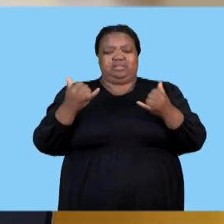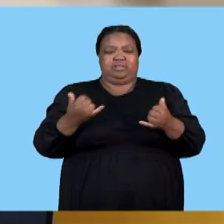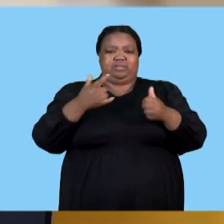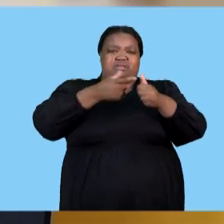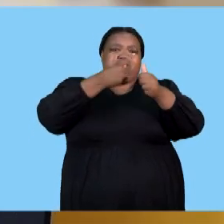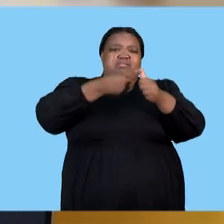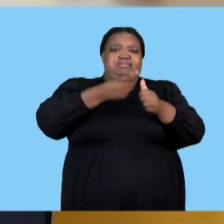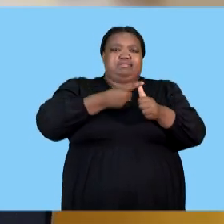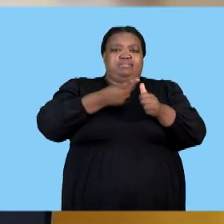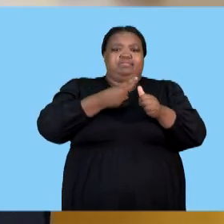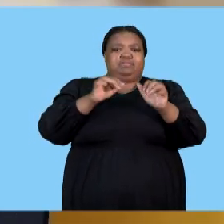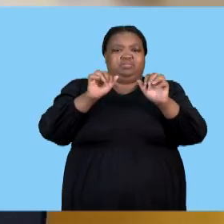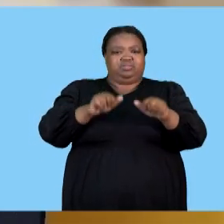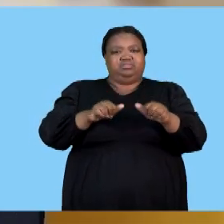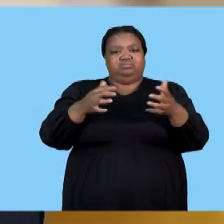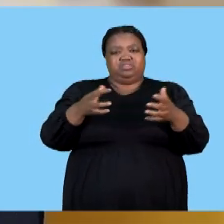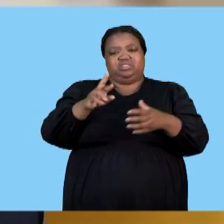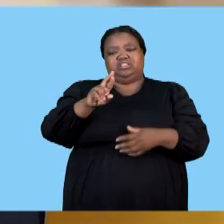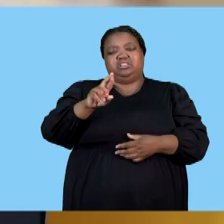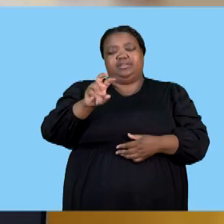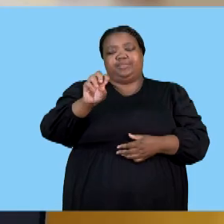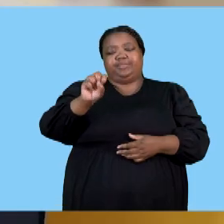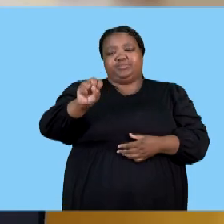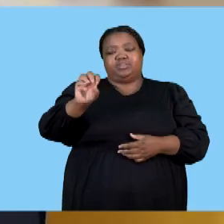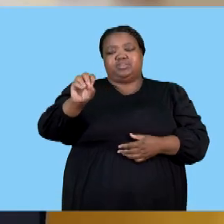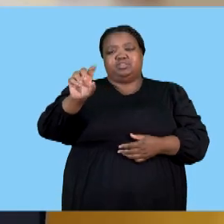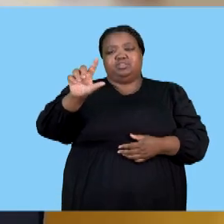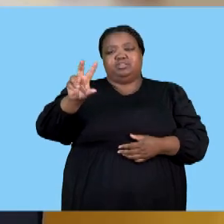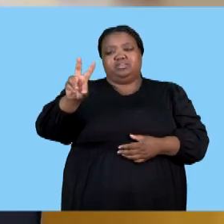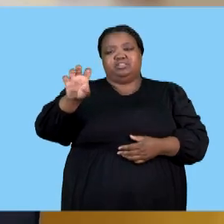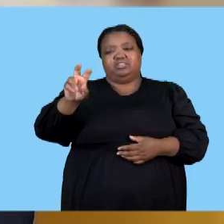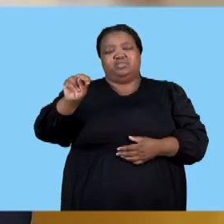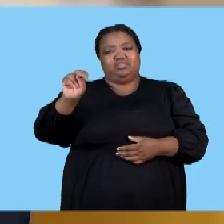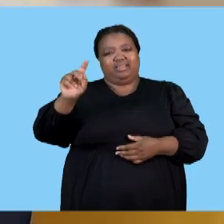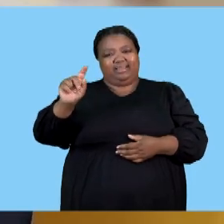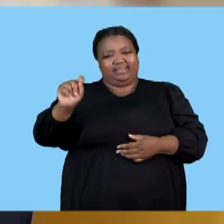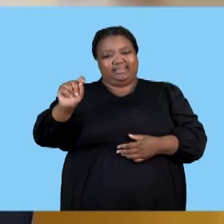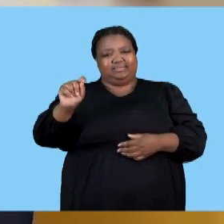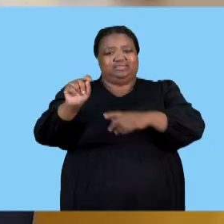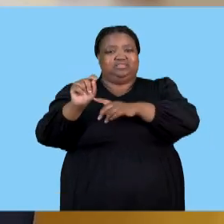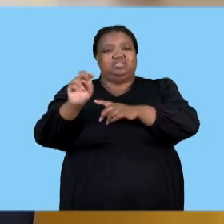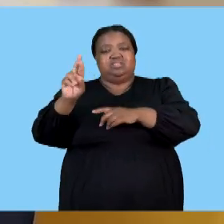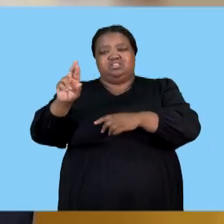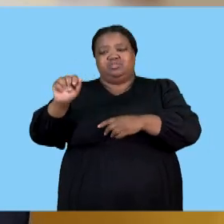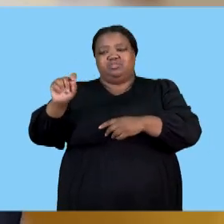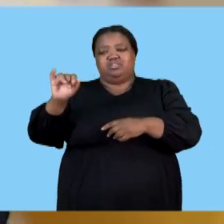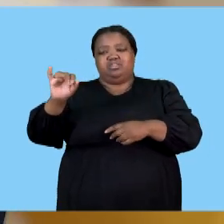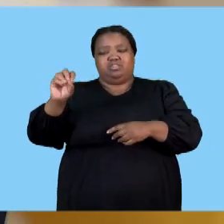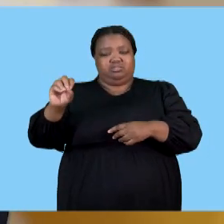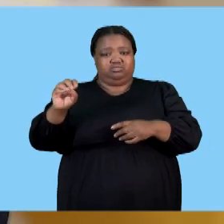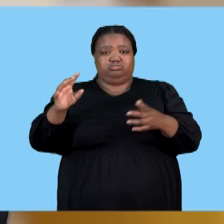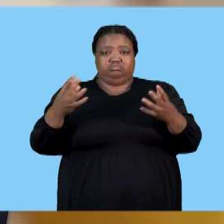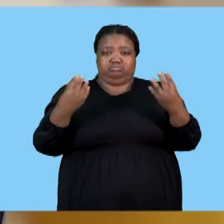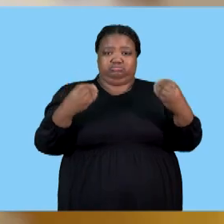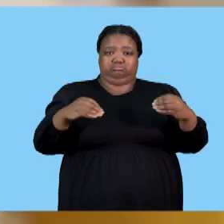able to calculate my solvency ratio. We want to see if the business is solvent, that is it able to